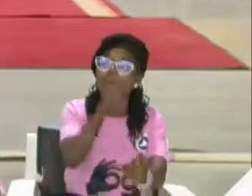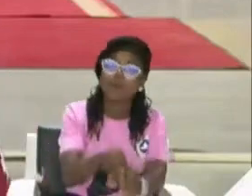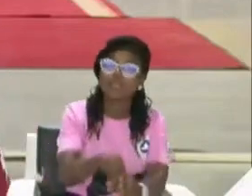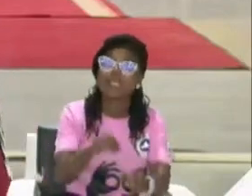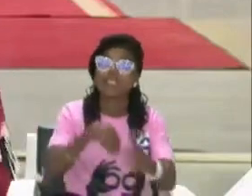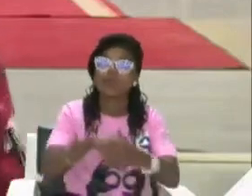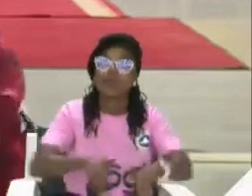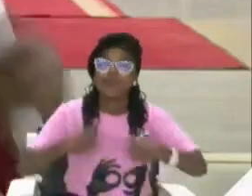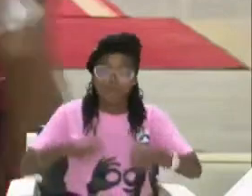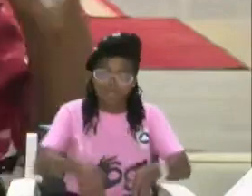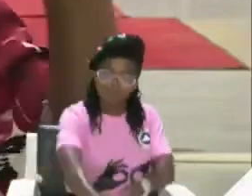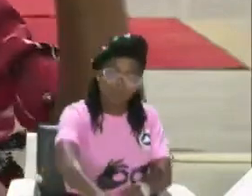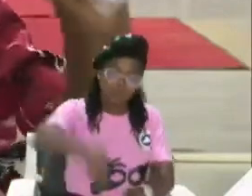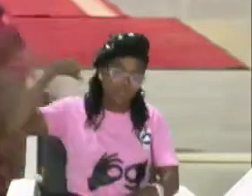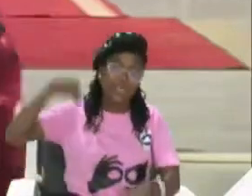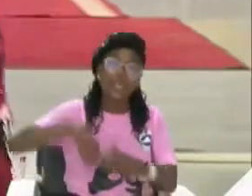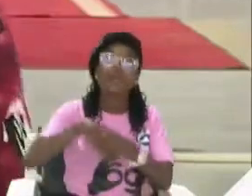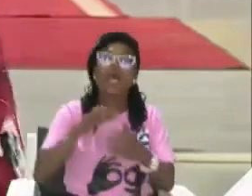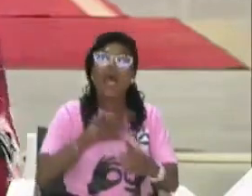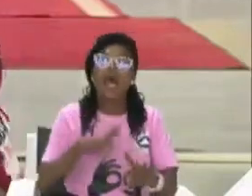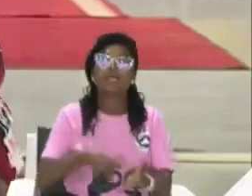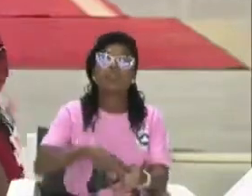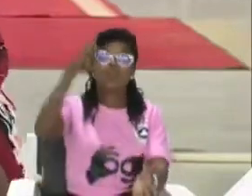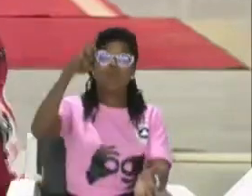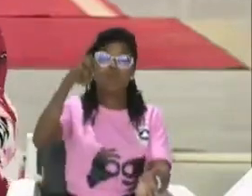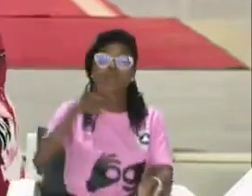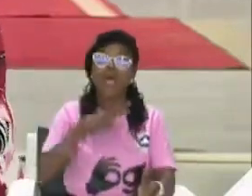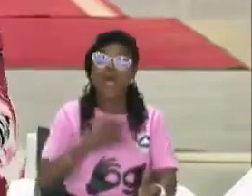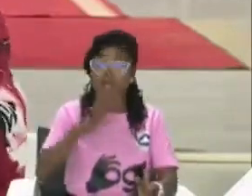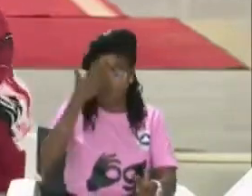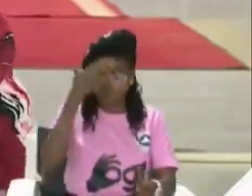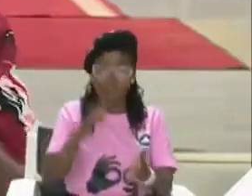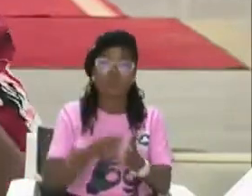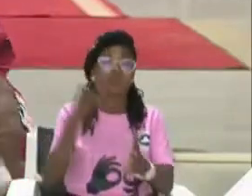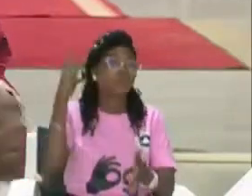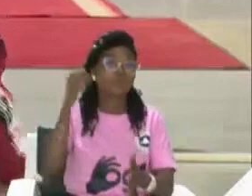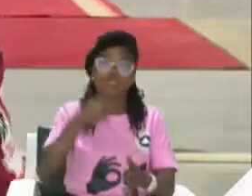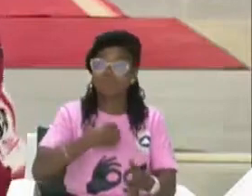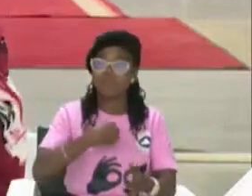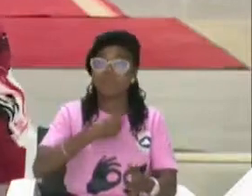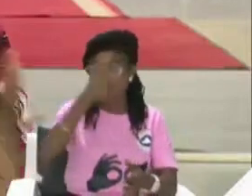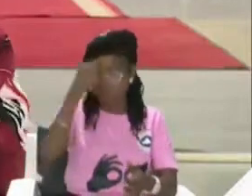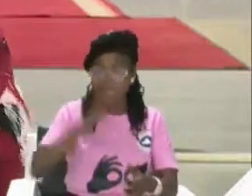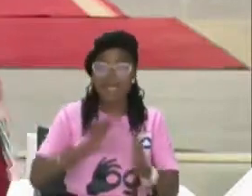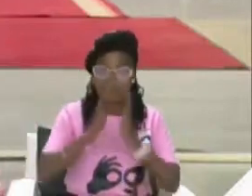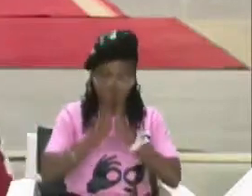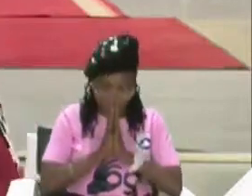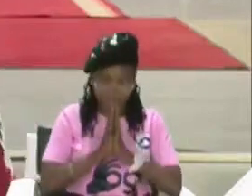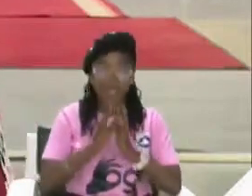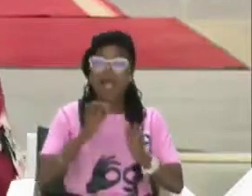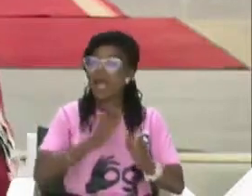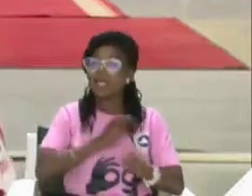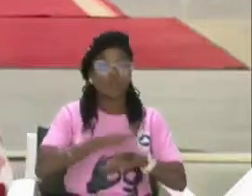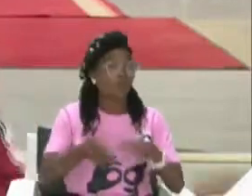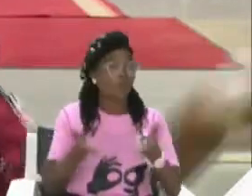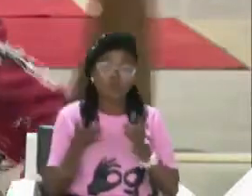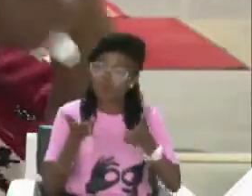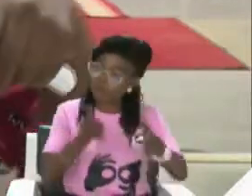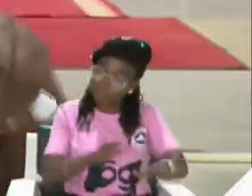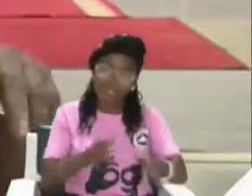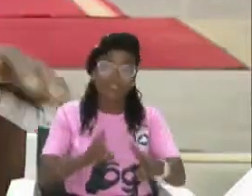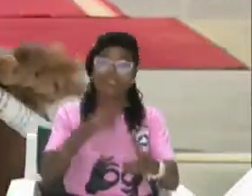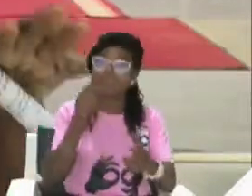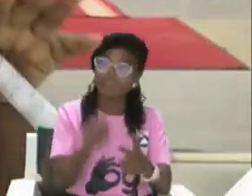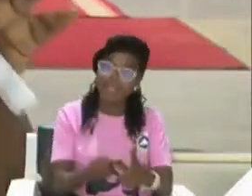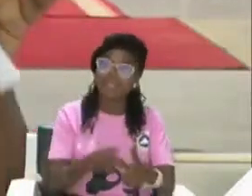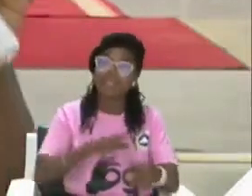up. I jumped up. I knew it was me because I was afraid. I don't want to die. Then I went